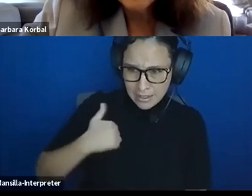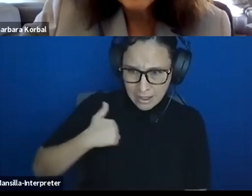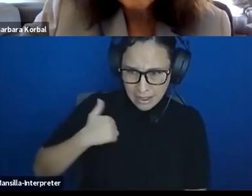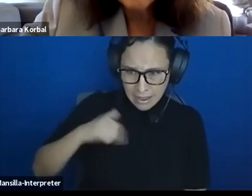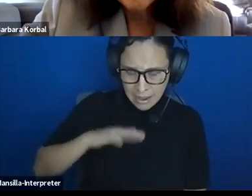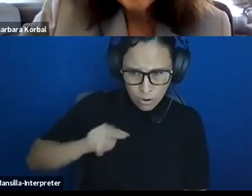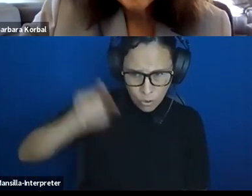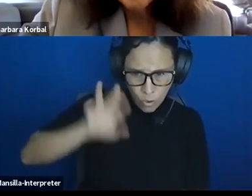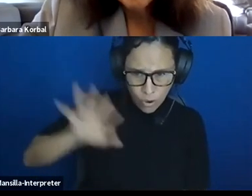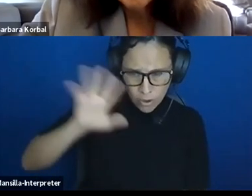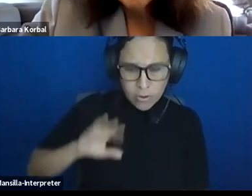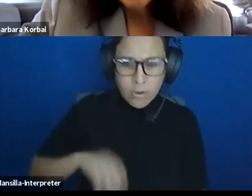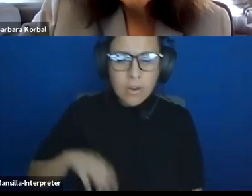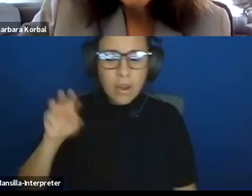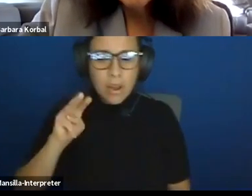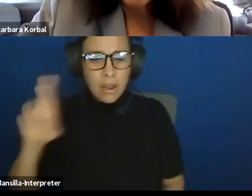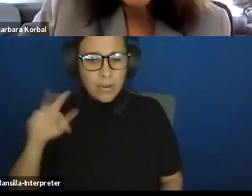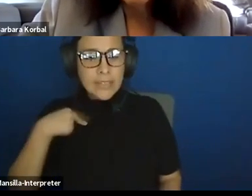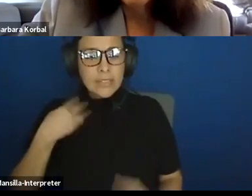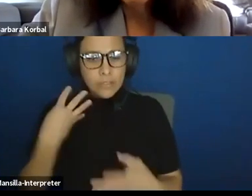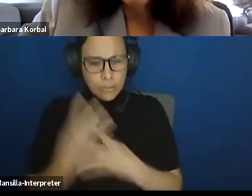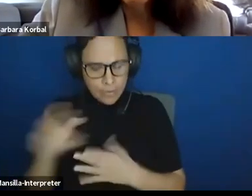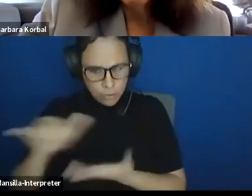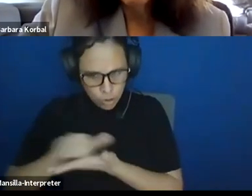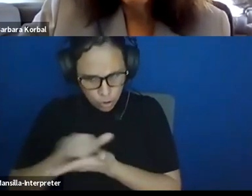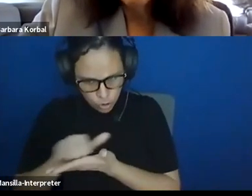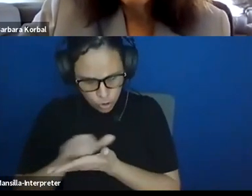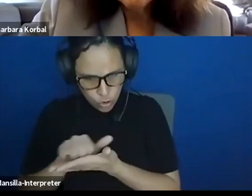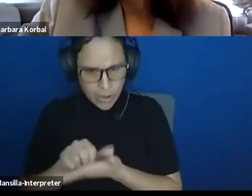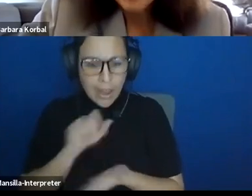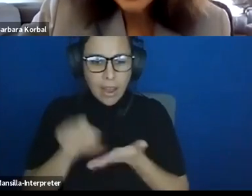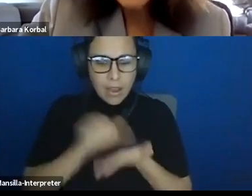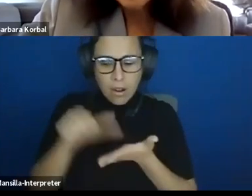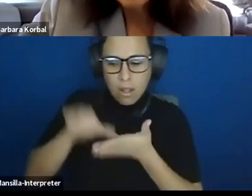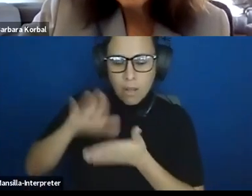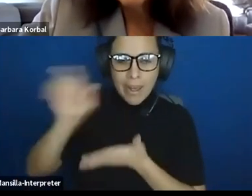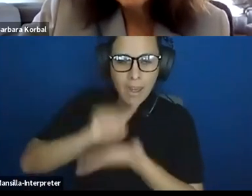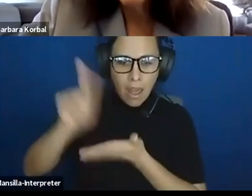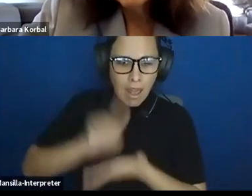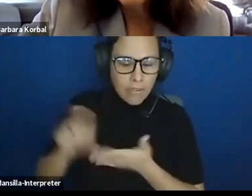up north. Oh, no, she was in prison in New York, and I visited her every week for many,